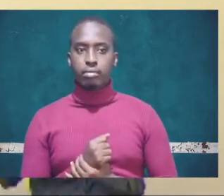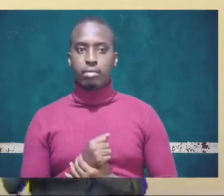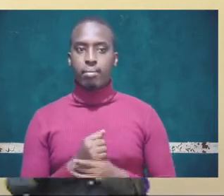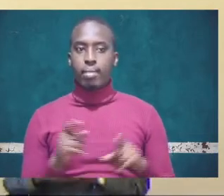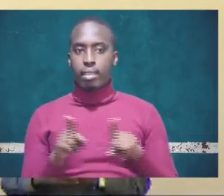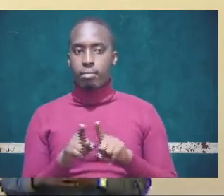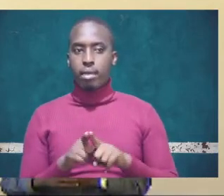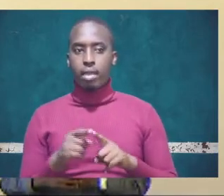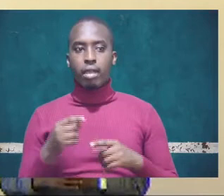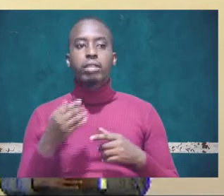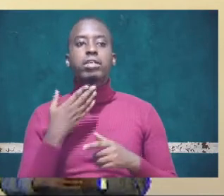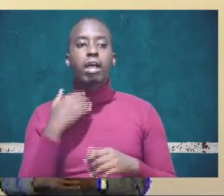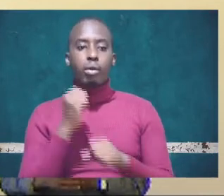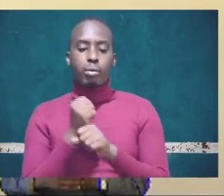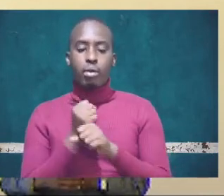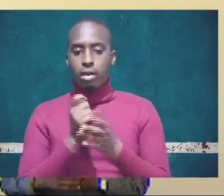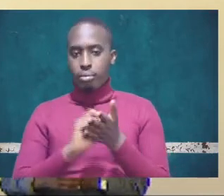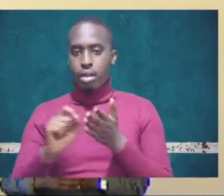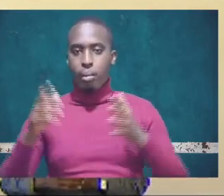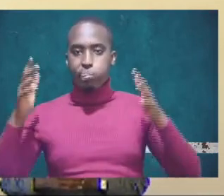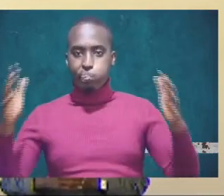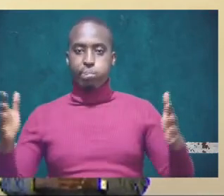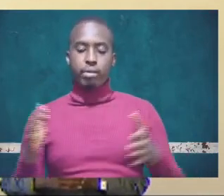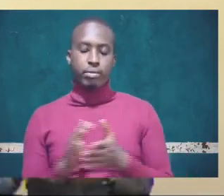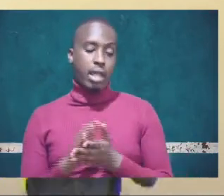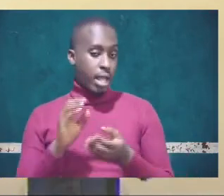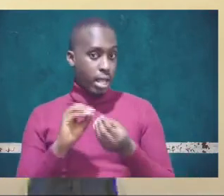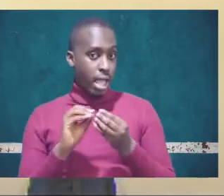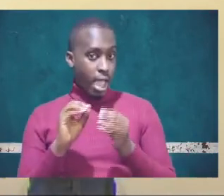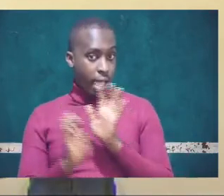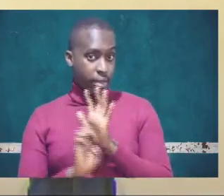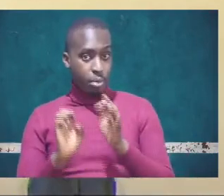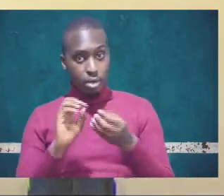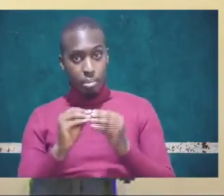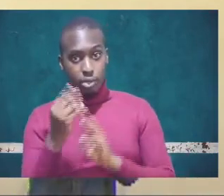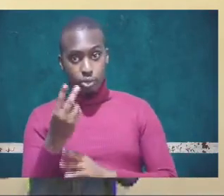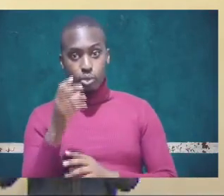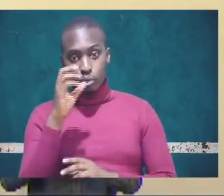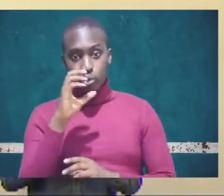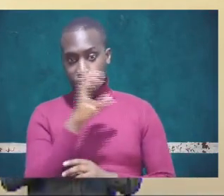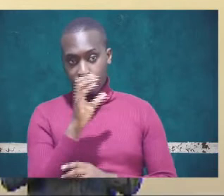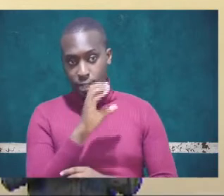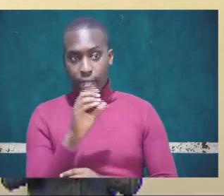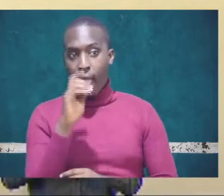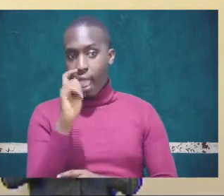big size. Example number 2, we solve for x.